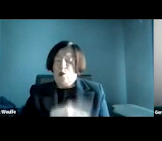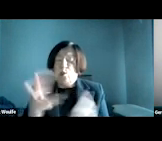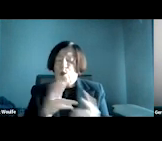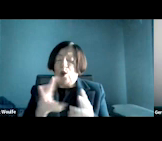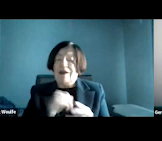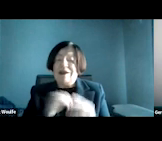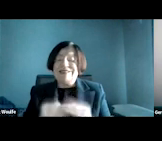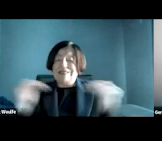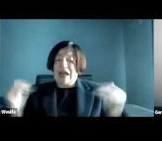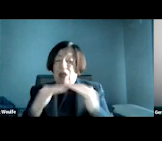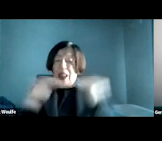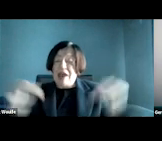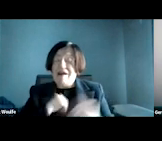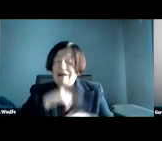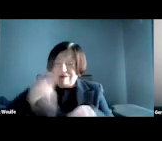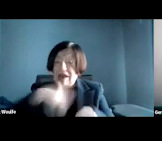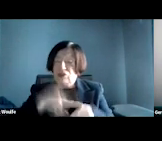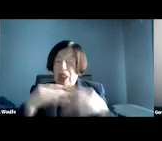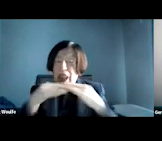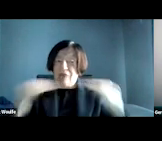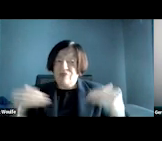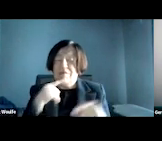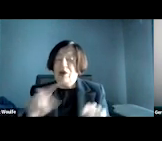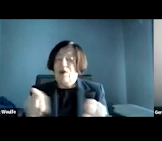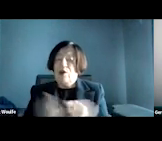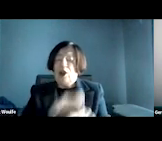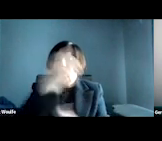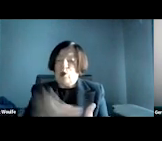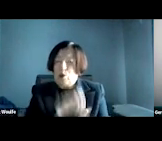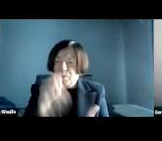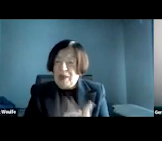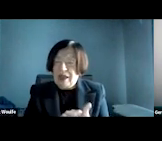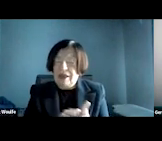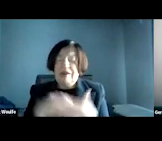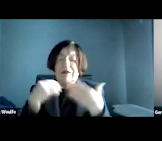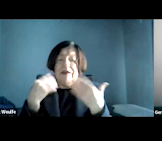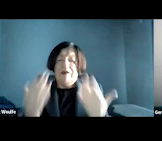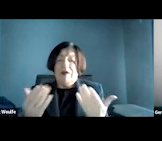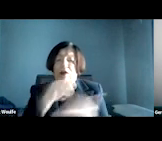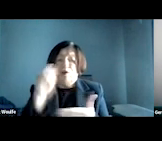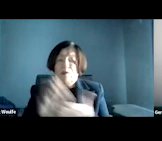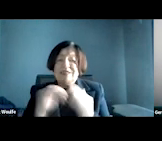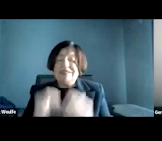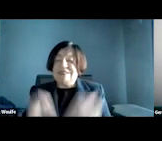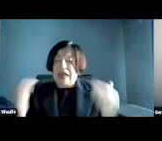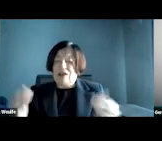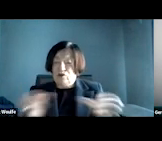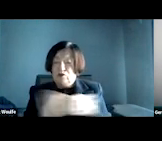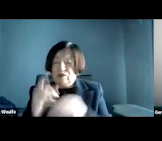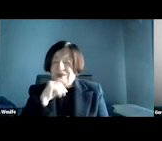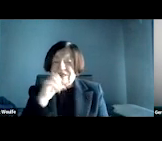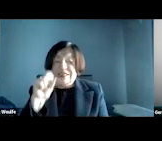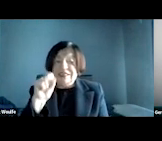at standards level, at national level, but also at European. The European standards bodies are called